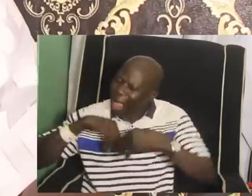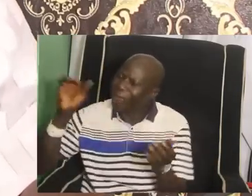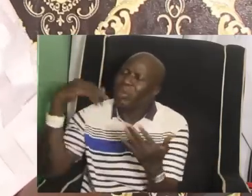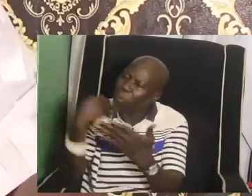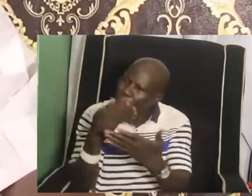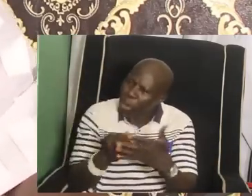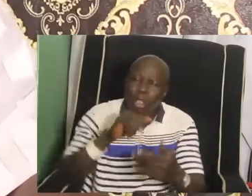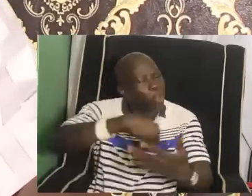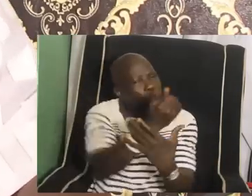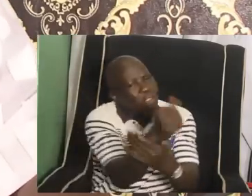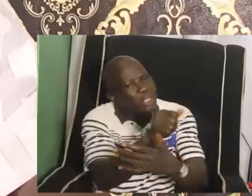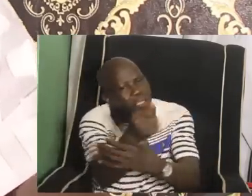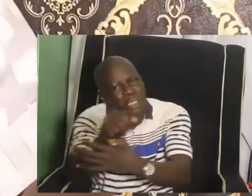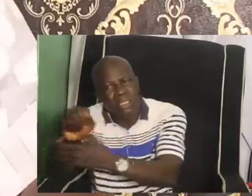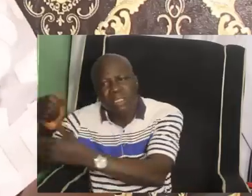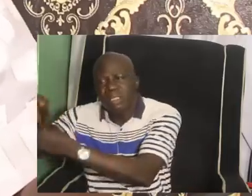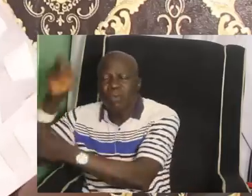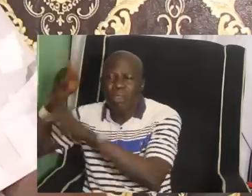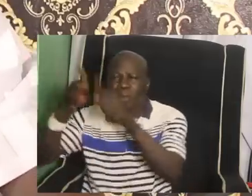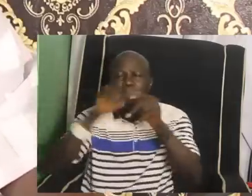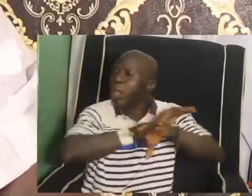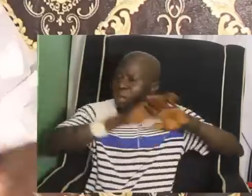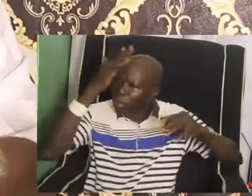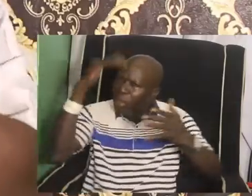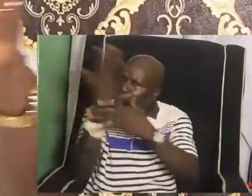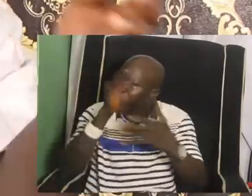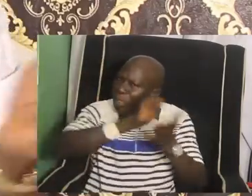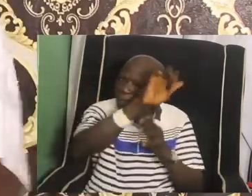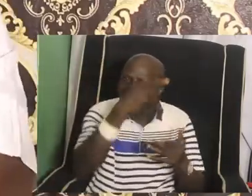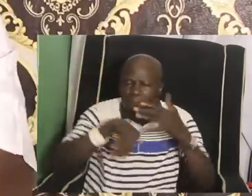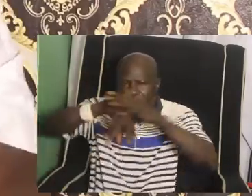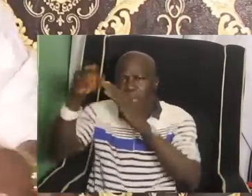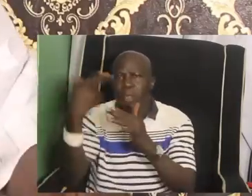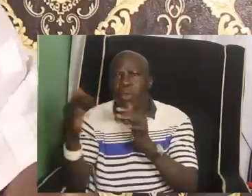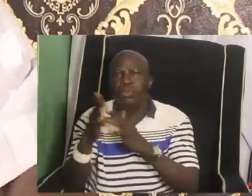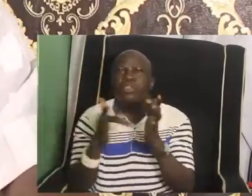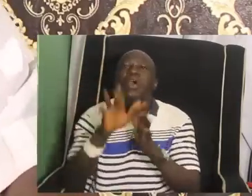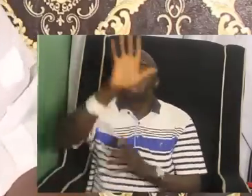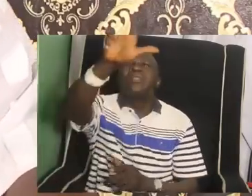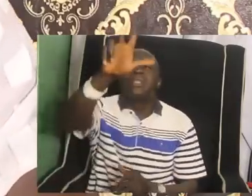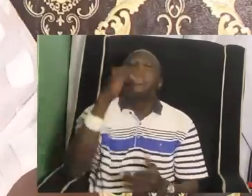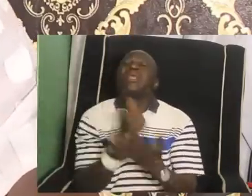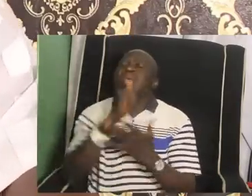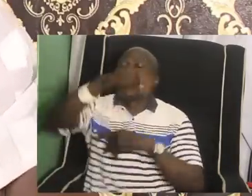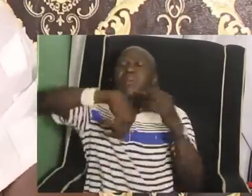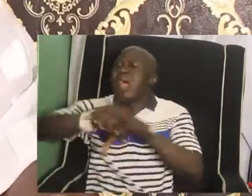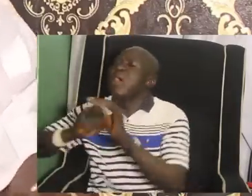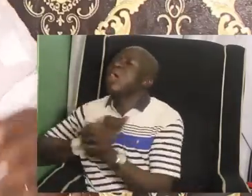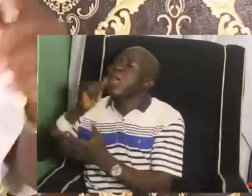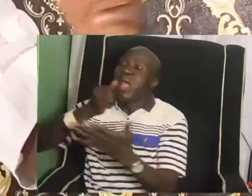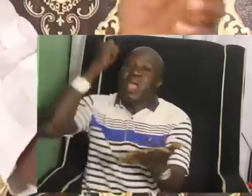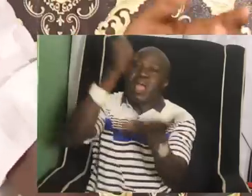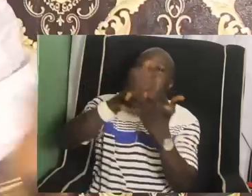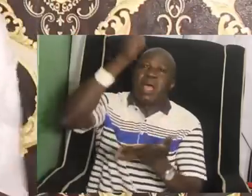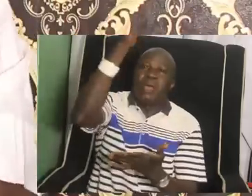pe fun awon eyi o se to call up olojo o yi se ma se ya ra ambi meta ida no ko je aye